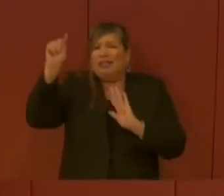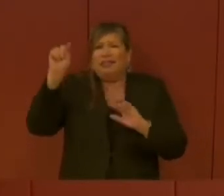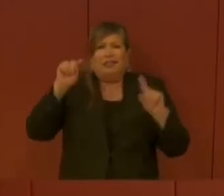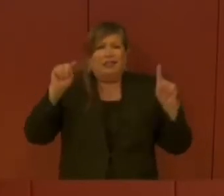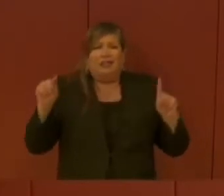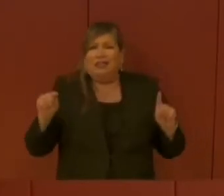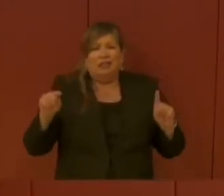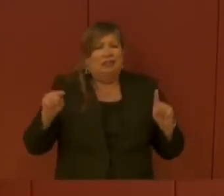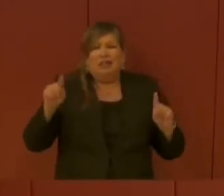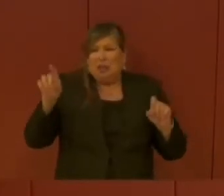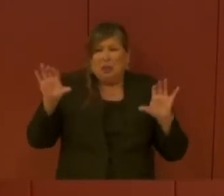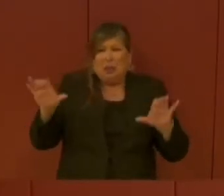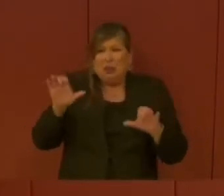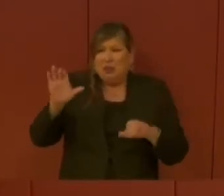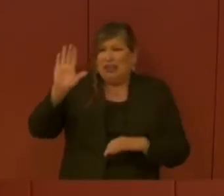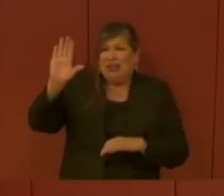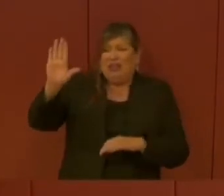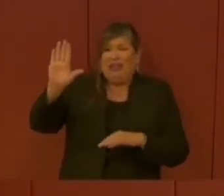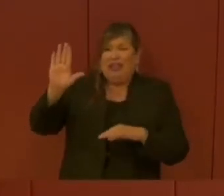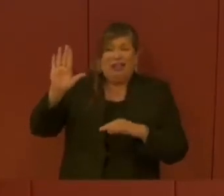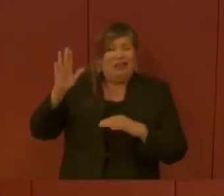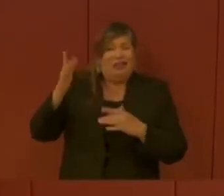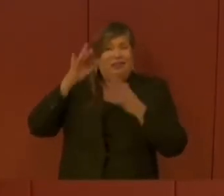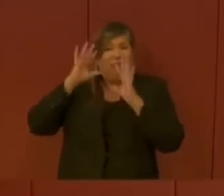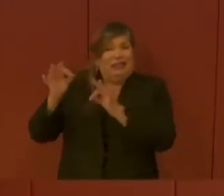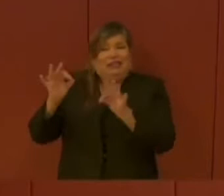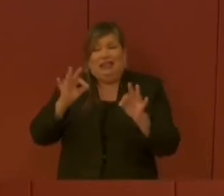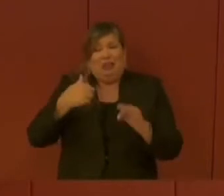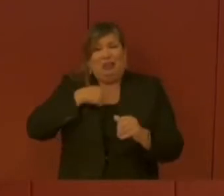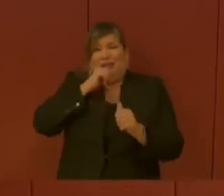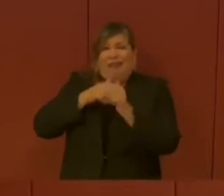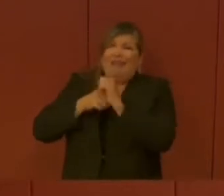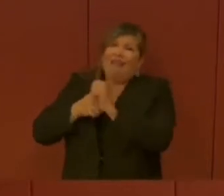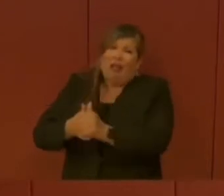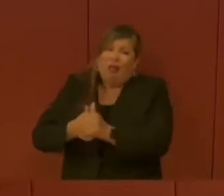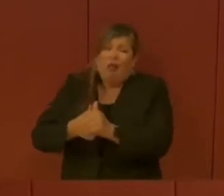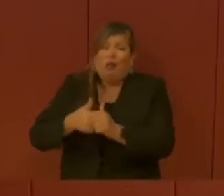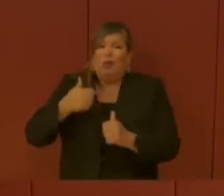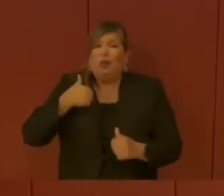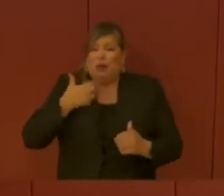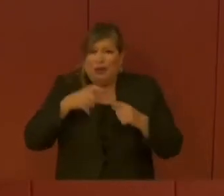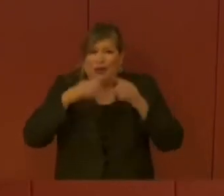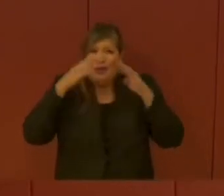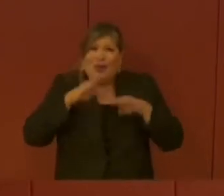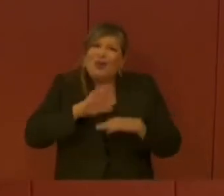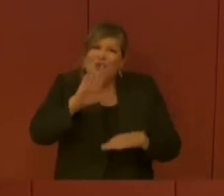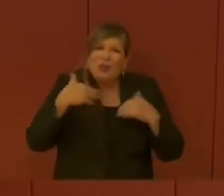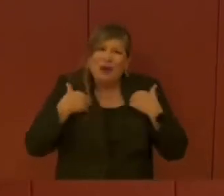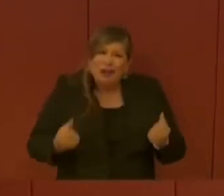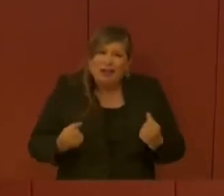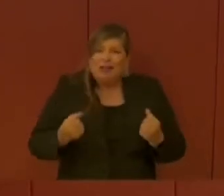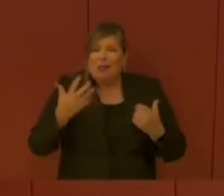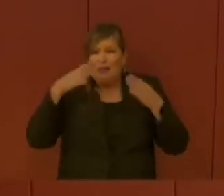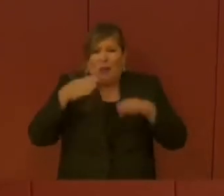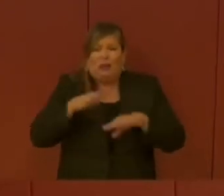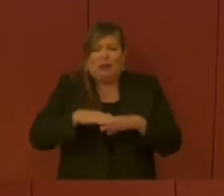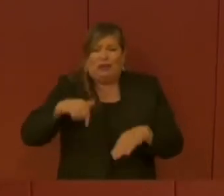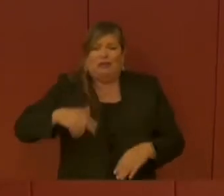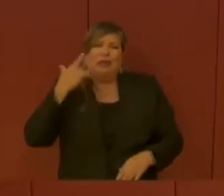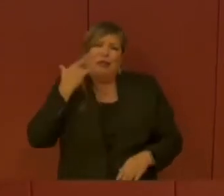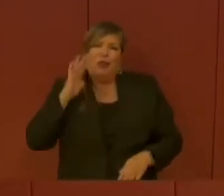will not be walking down their path. We're mindful of your health and our future. And I'll just note,